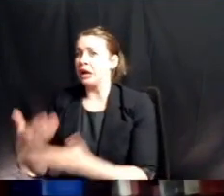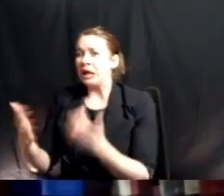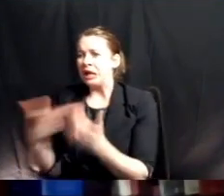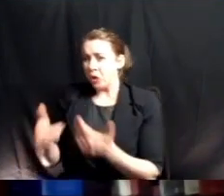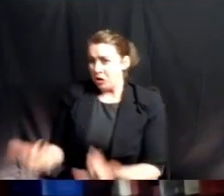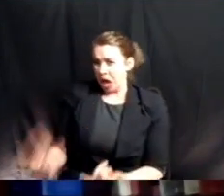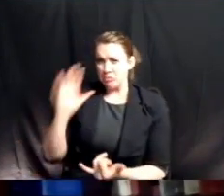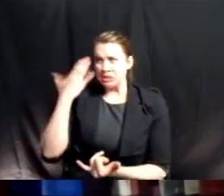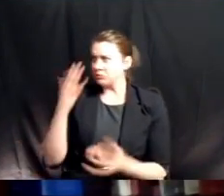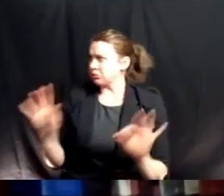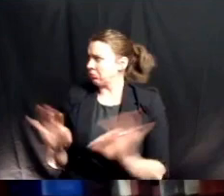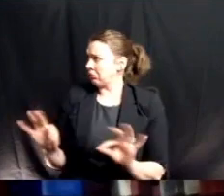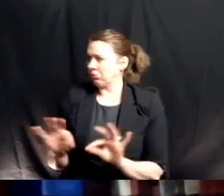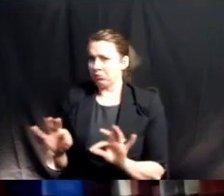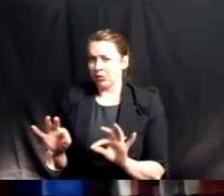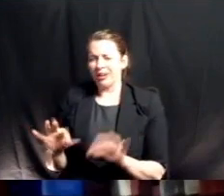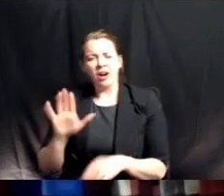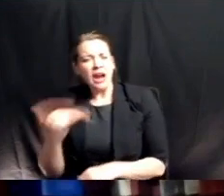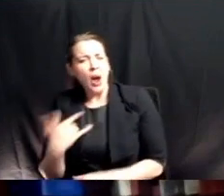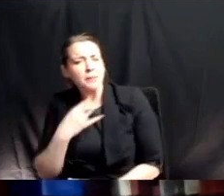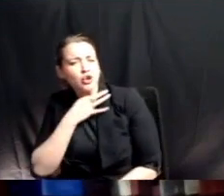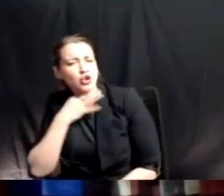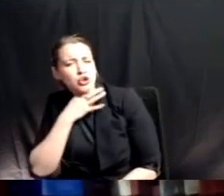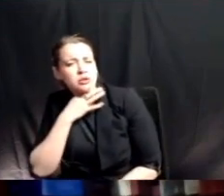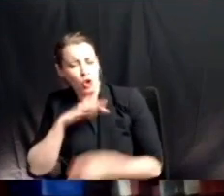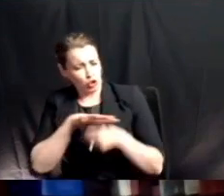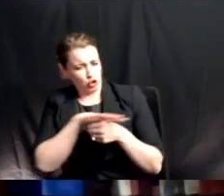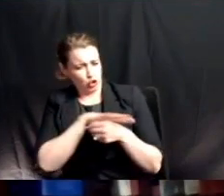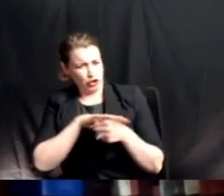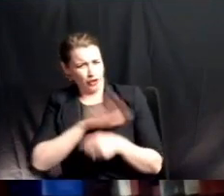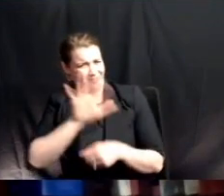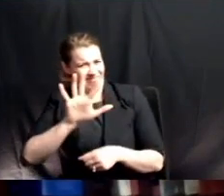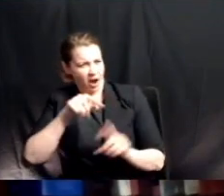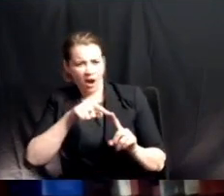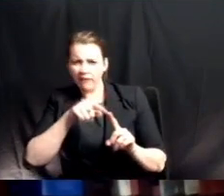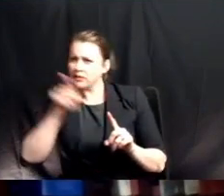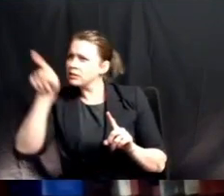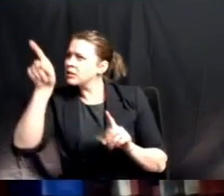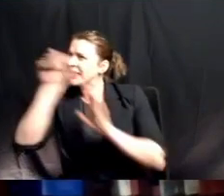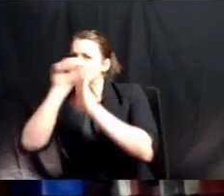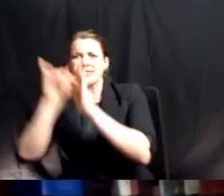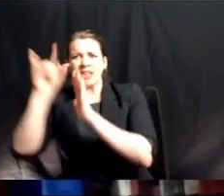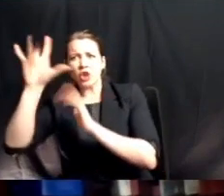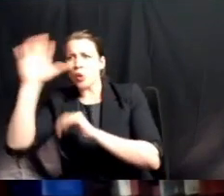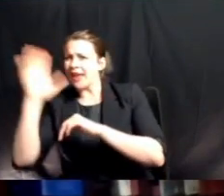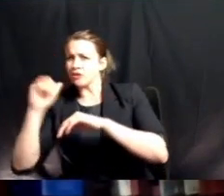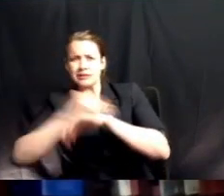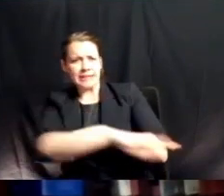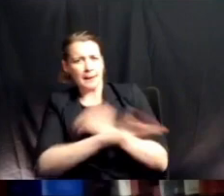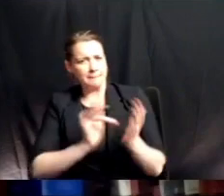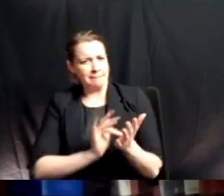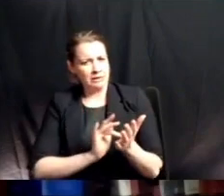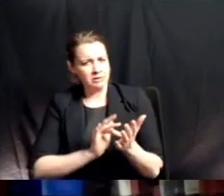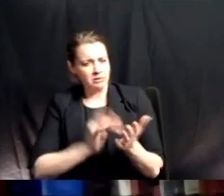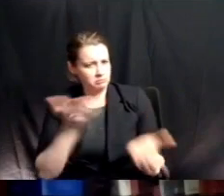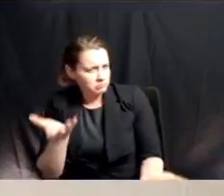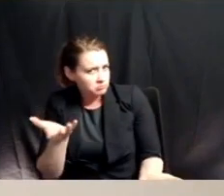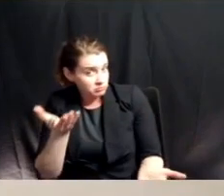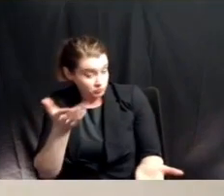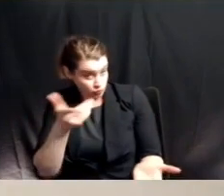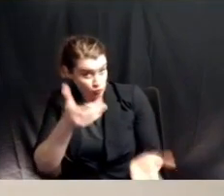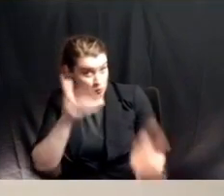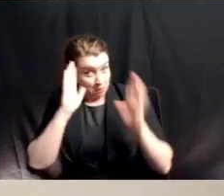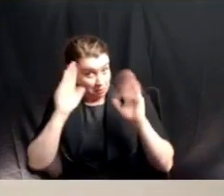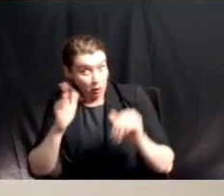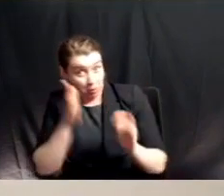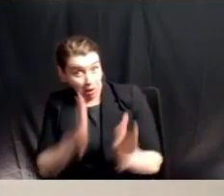that, why did Region 5 specifically not receive any of the medication, and when might they expect to? Yes, thank you for that question. So